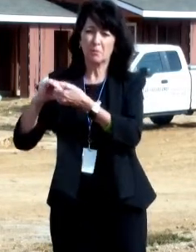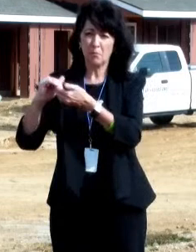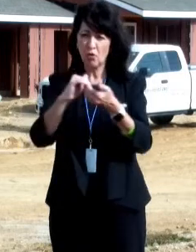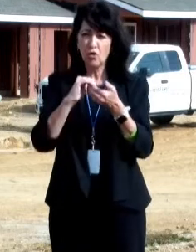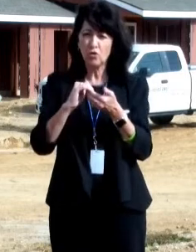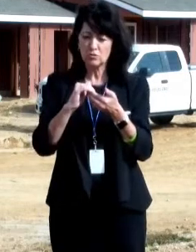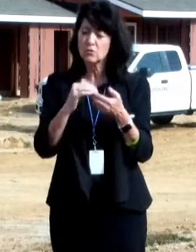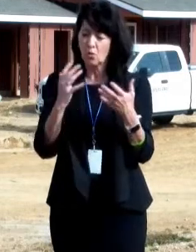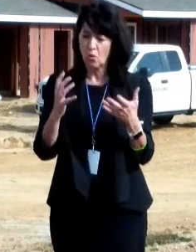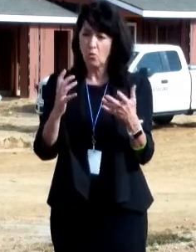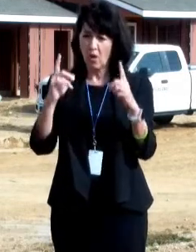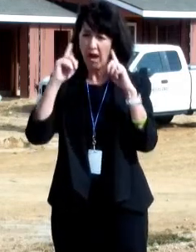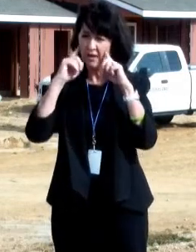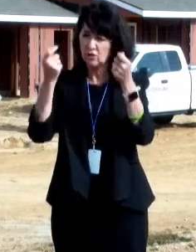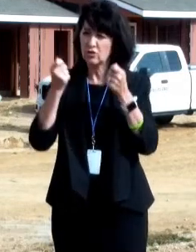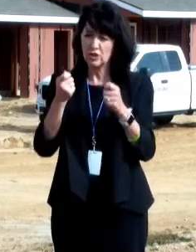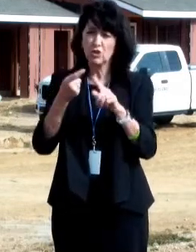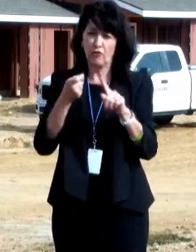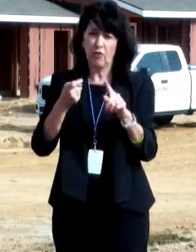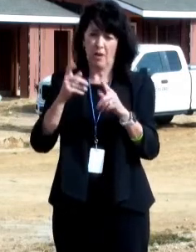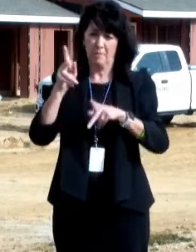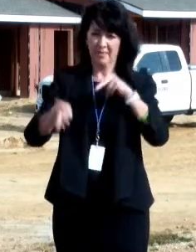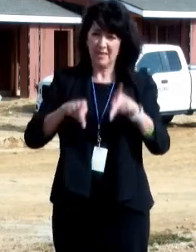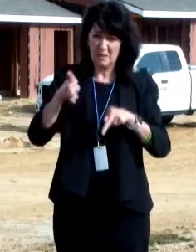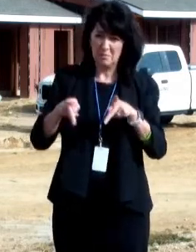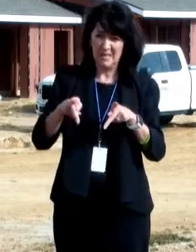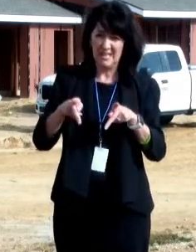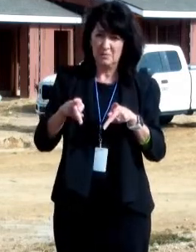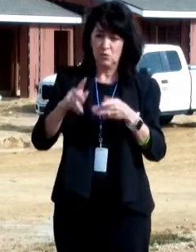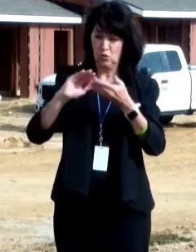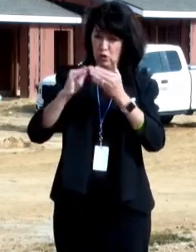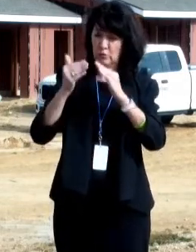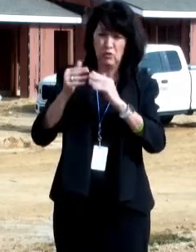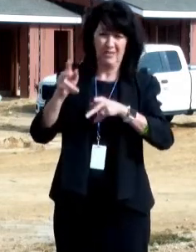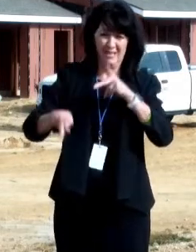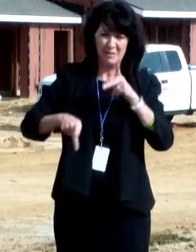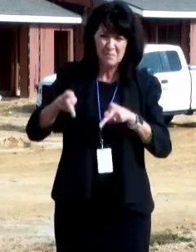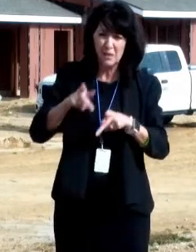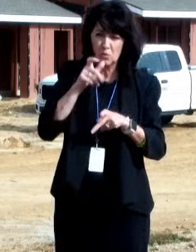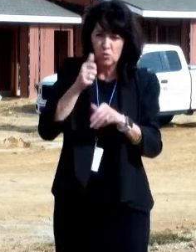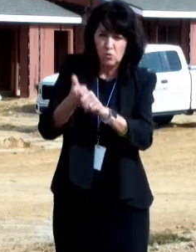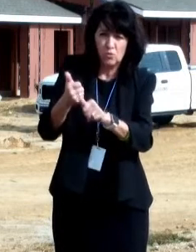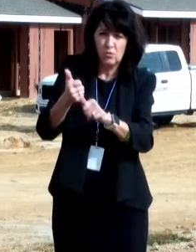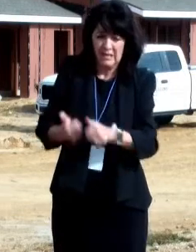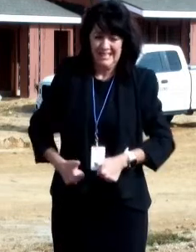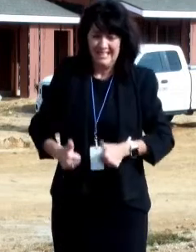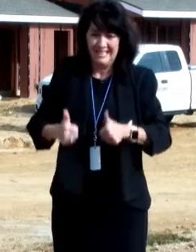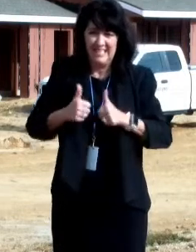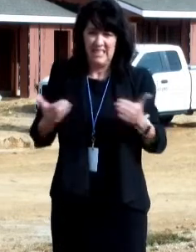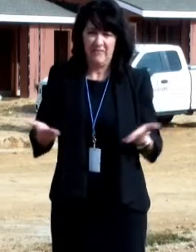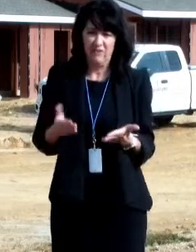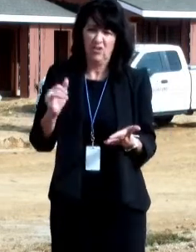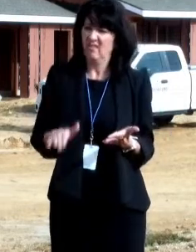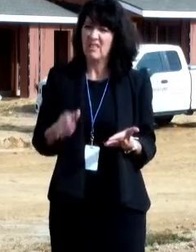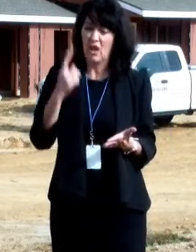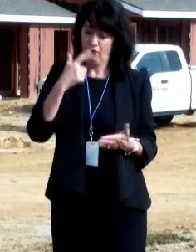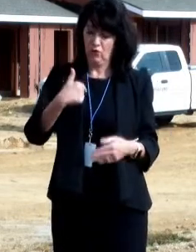the people who live here. Because to me, that was what was most important, the people that live